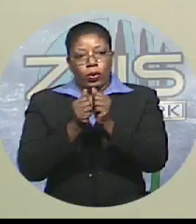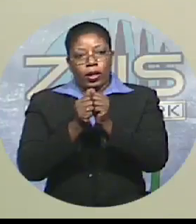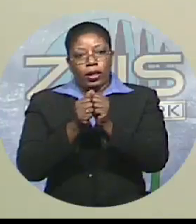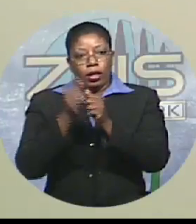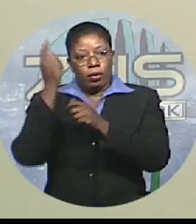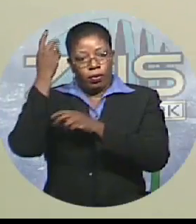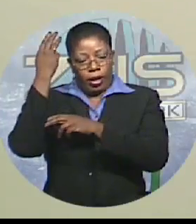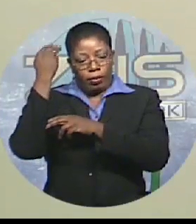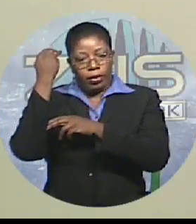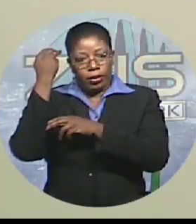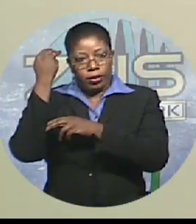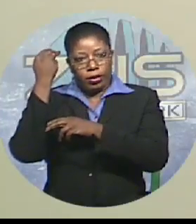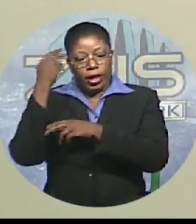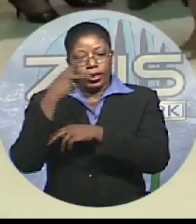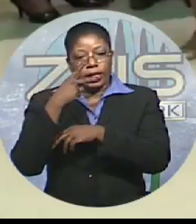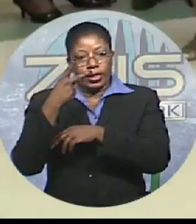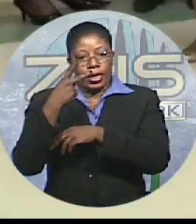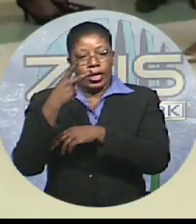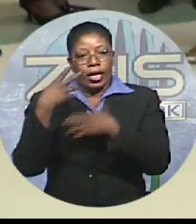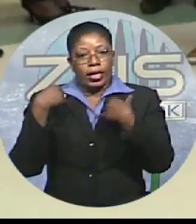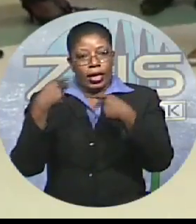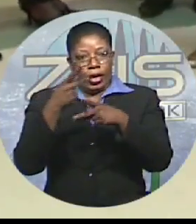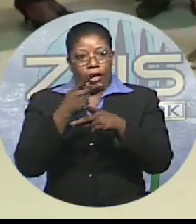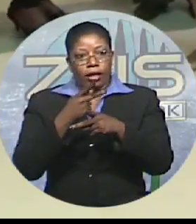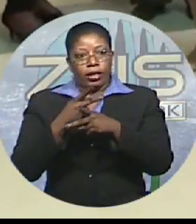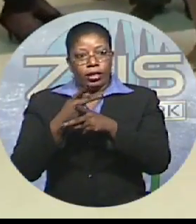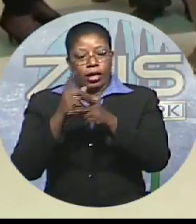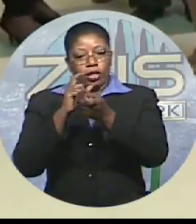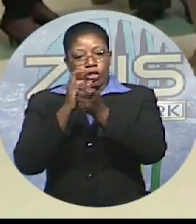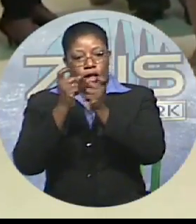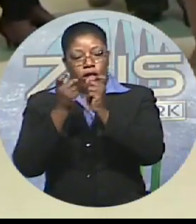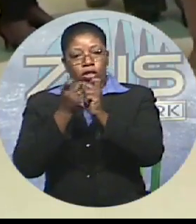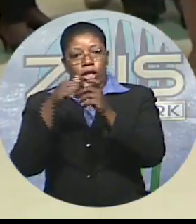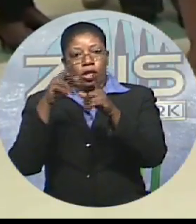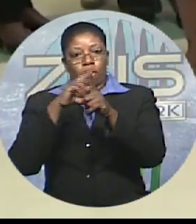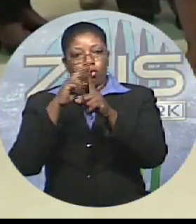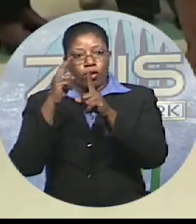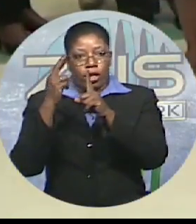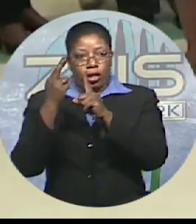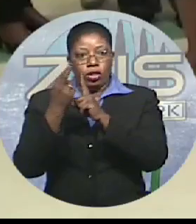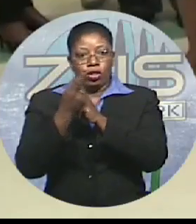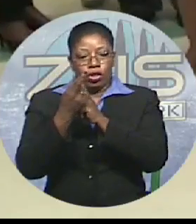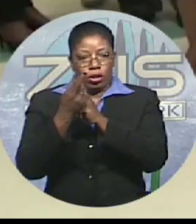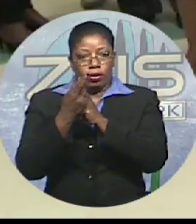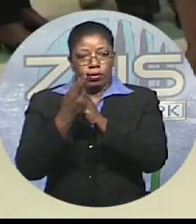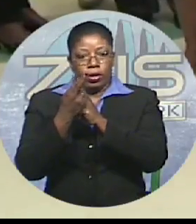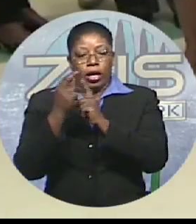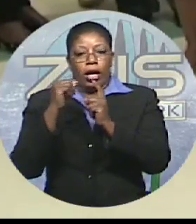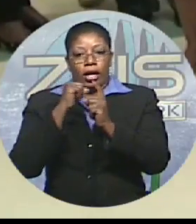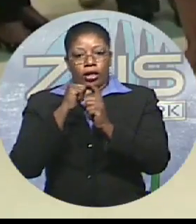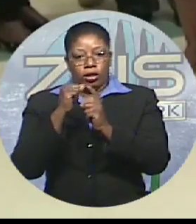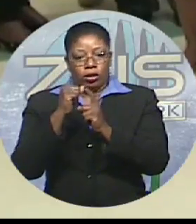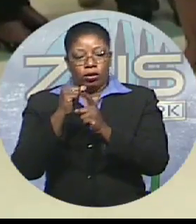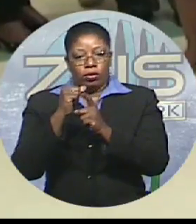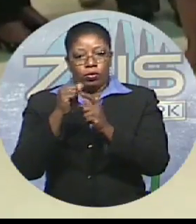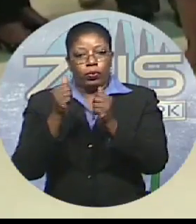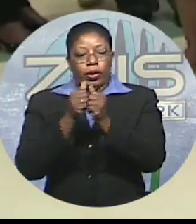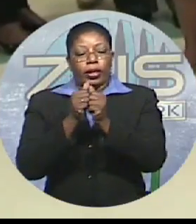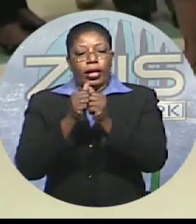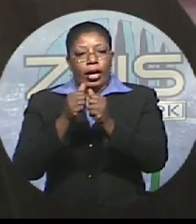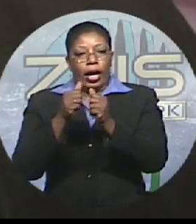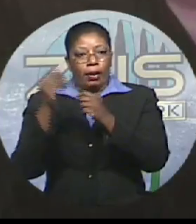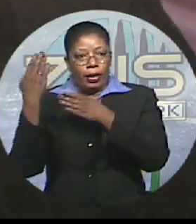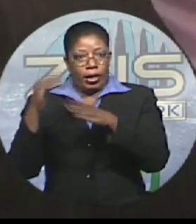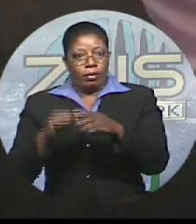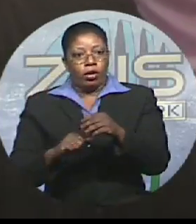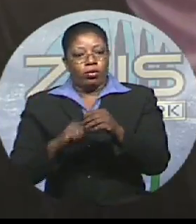letter day as he sees healthcare shaping up throughout the entire region. And more than it just being Bahamian pride, the Prime Minister says